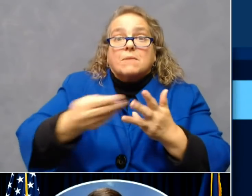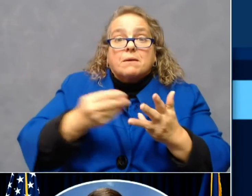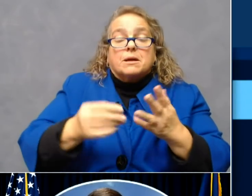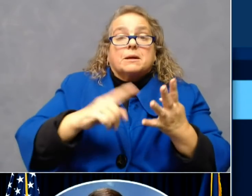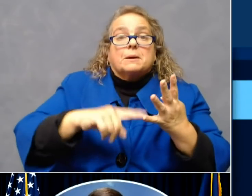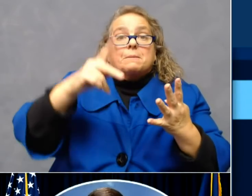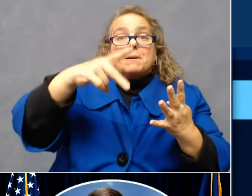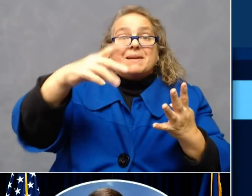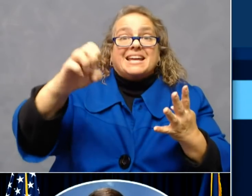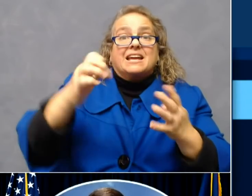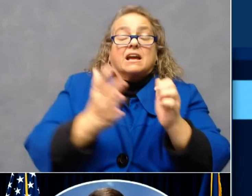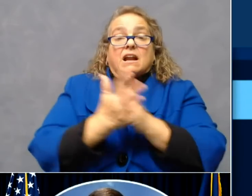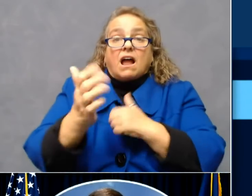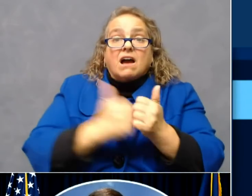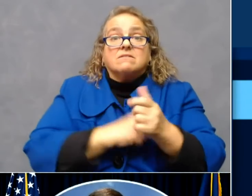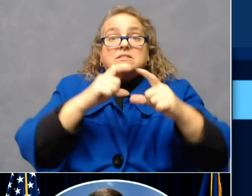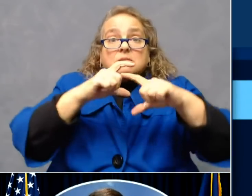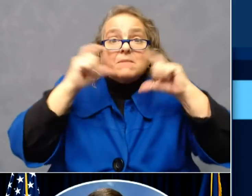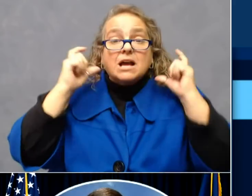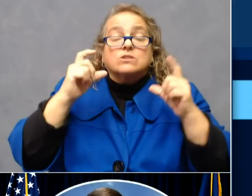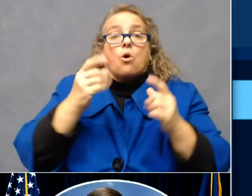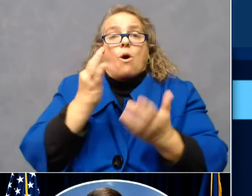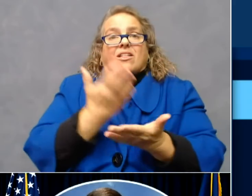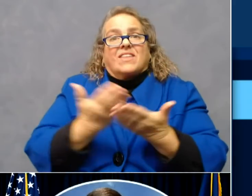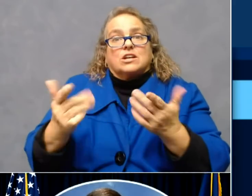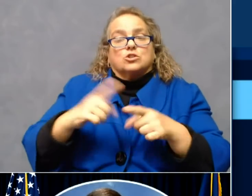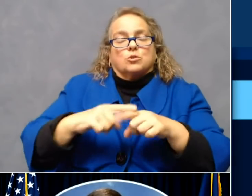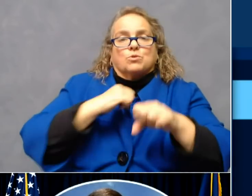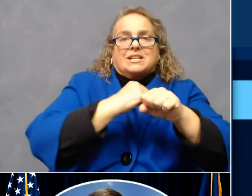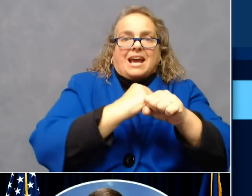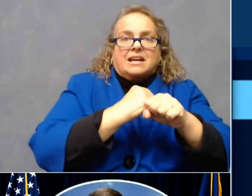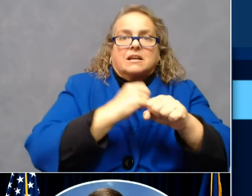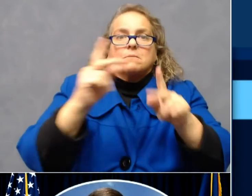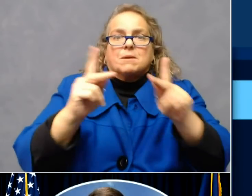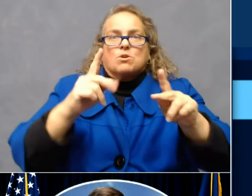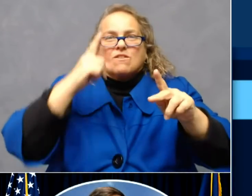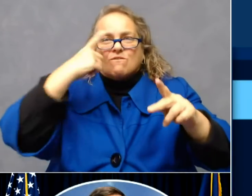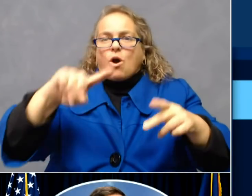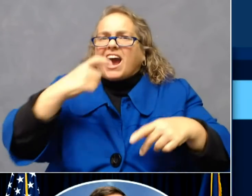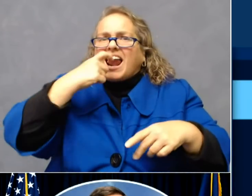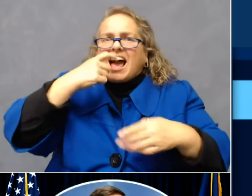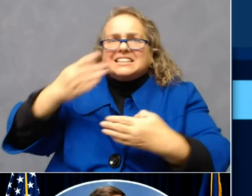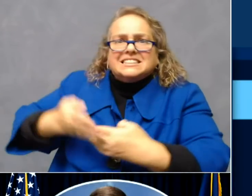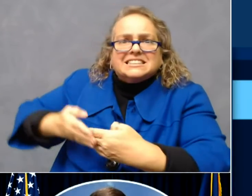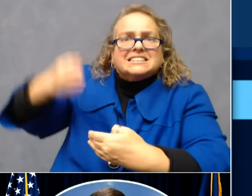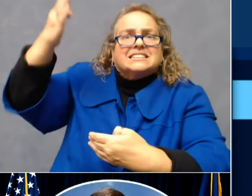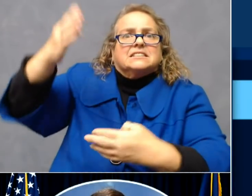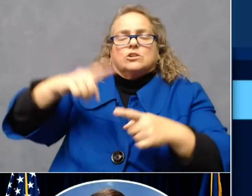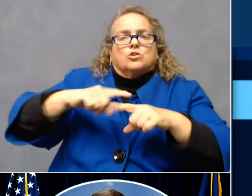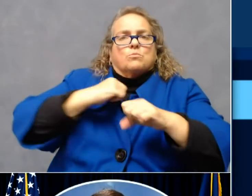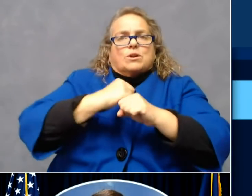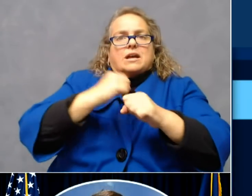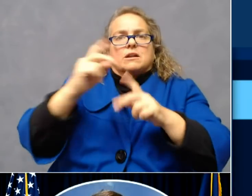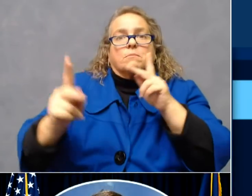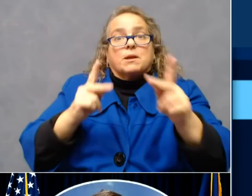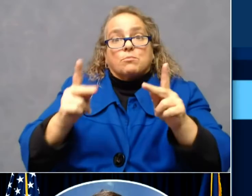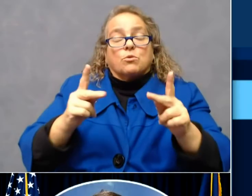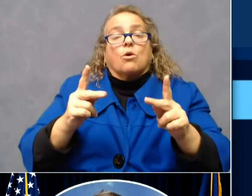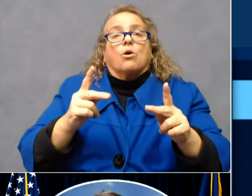measures implemented to protect employees or customers from COVID-19 and to comply with the Commonwealth's Healthy at Work